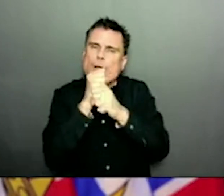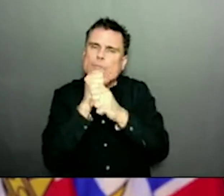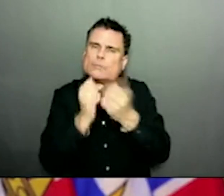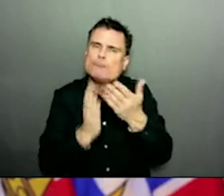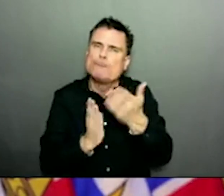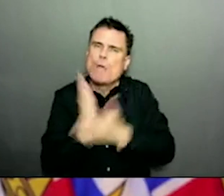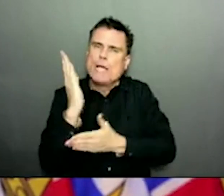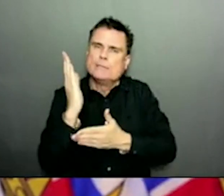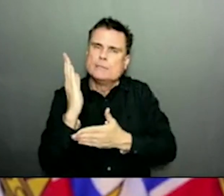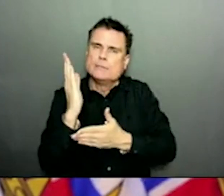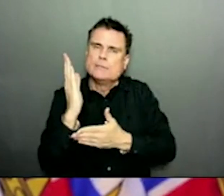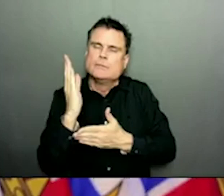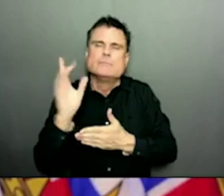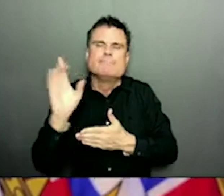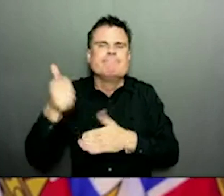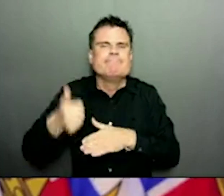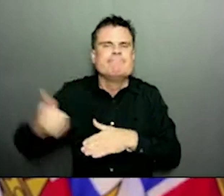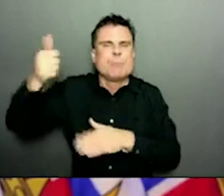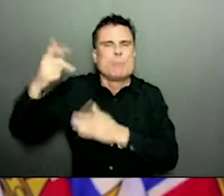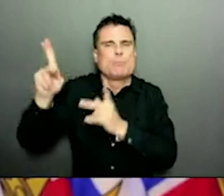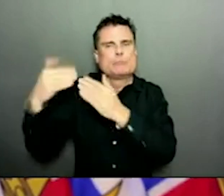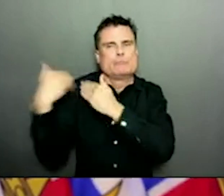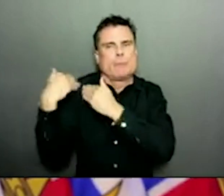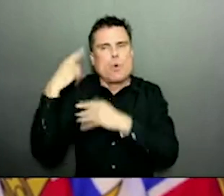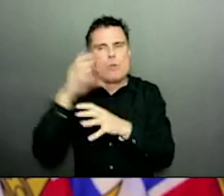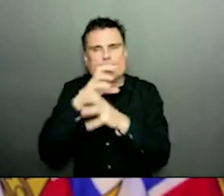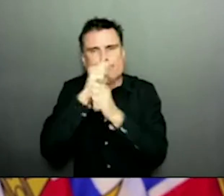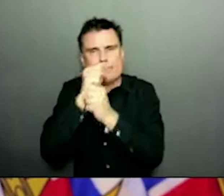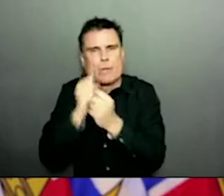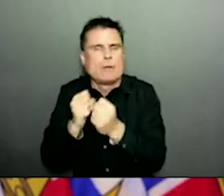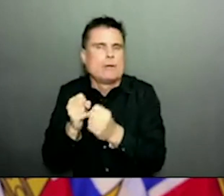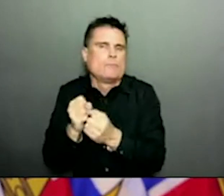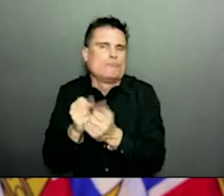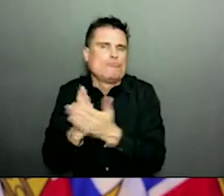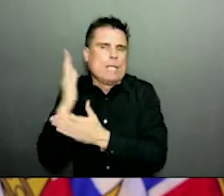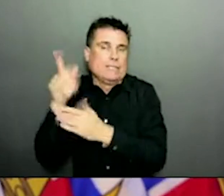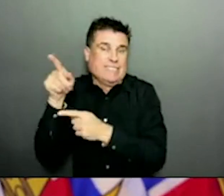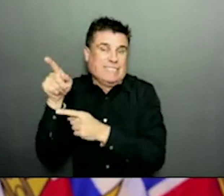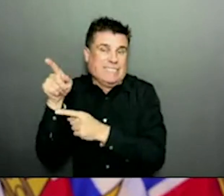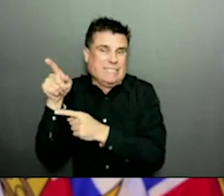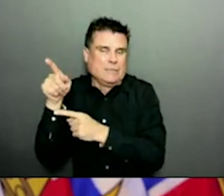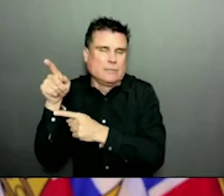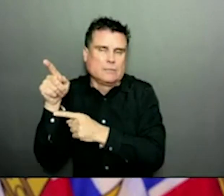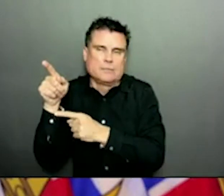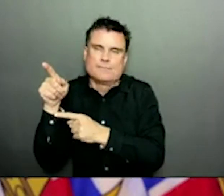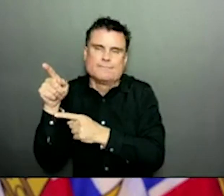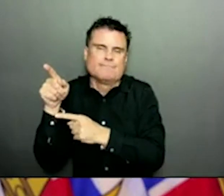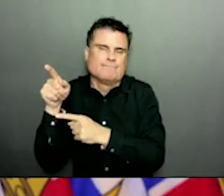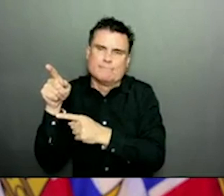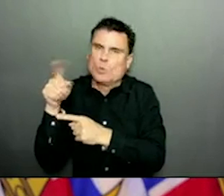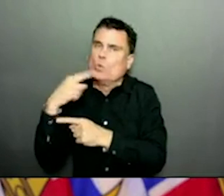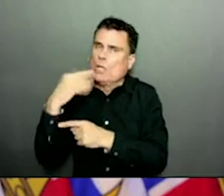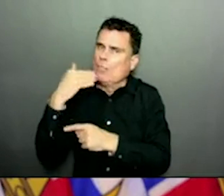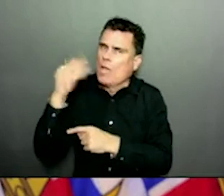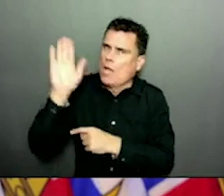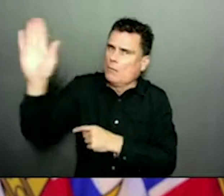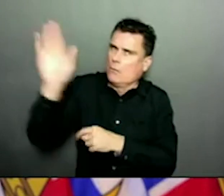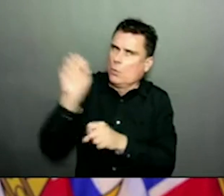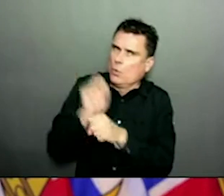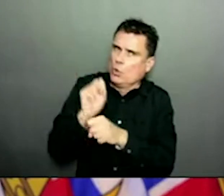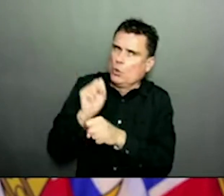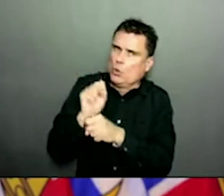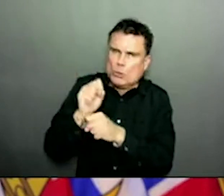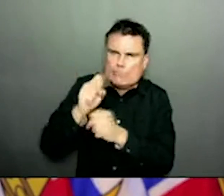decision in some detail, and I'm very appreciative of the work he did to really get at the issues around